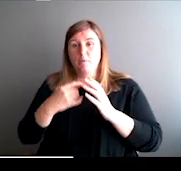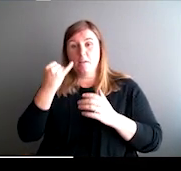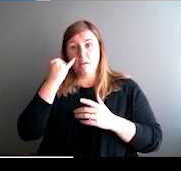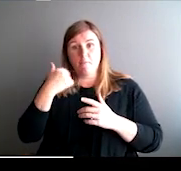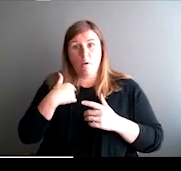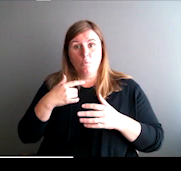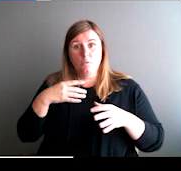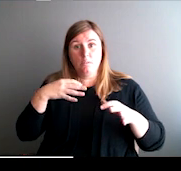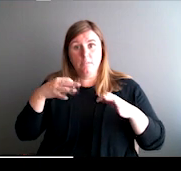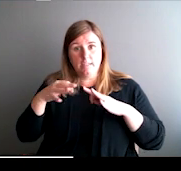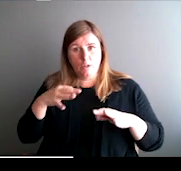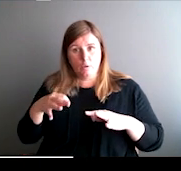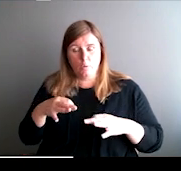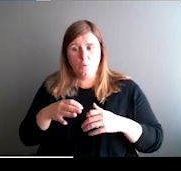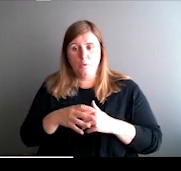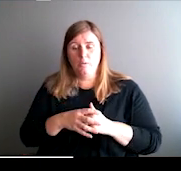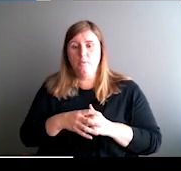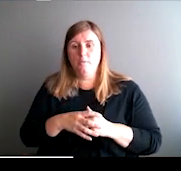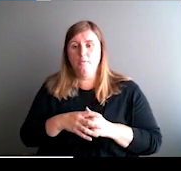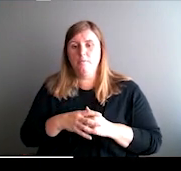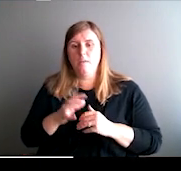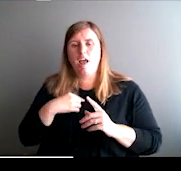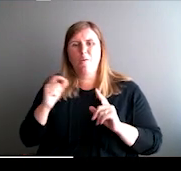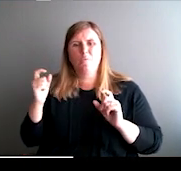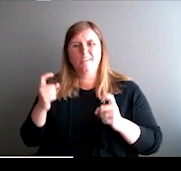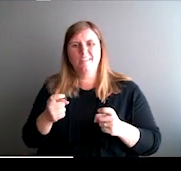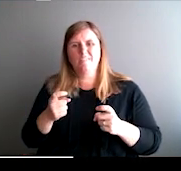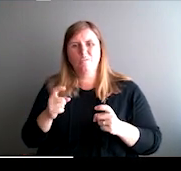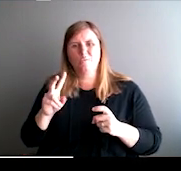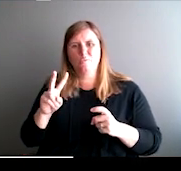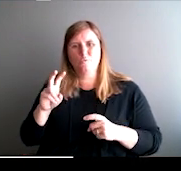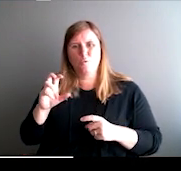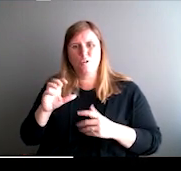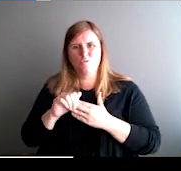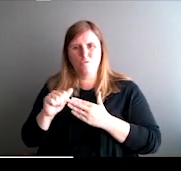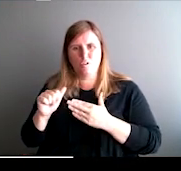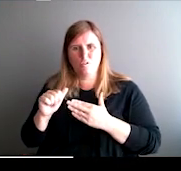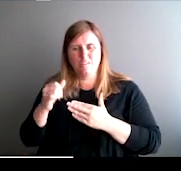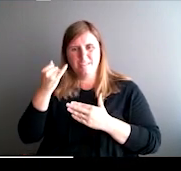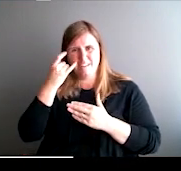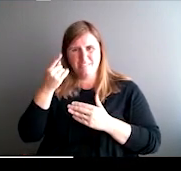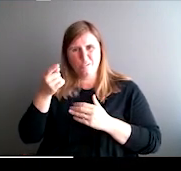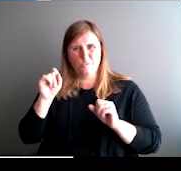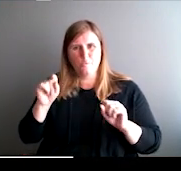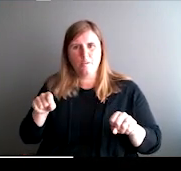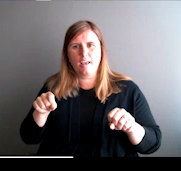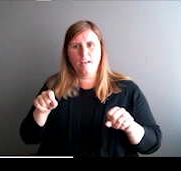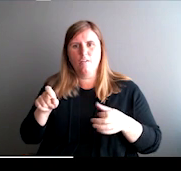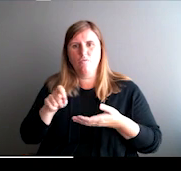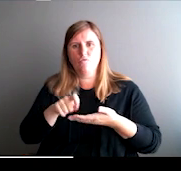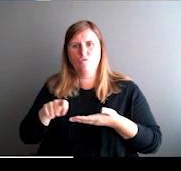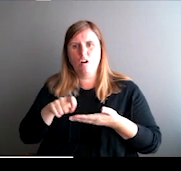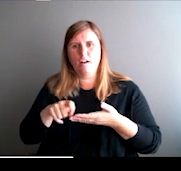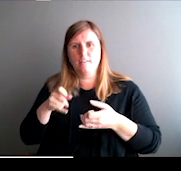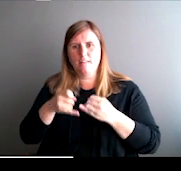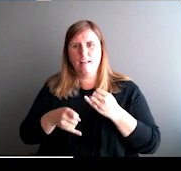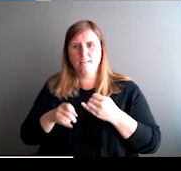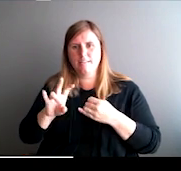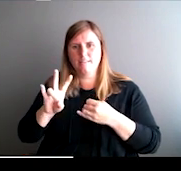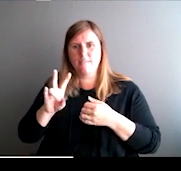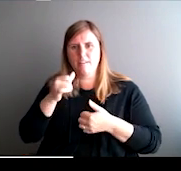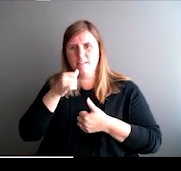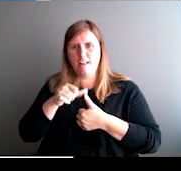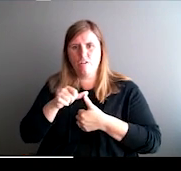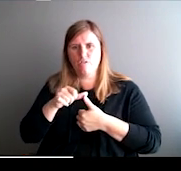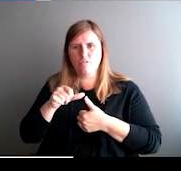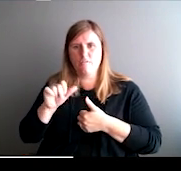to tell you, I will give you $200 if you can write the last 7 letters